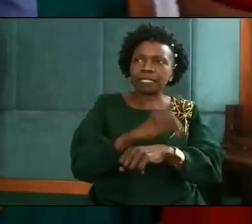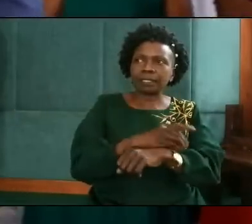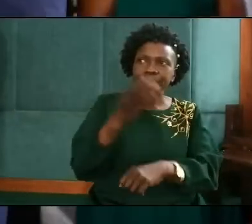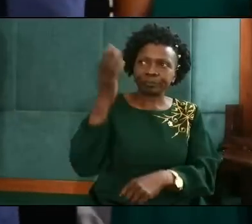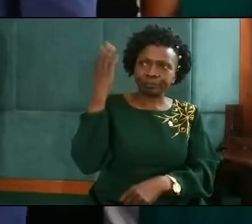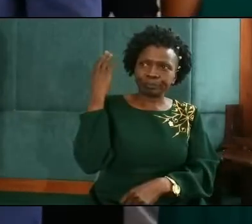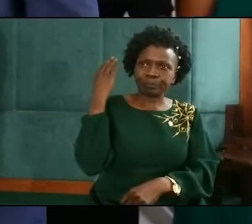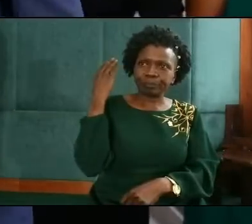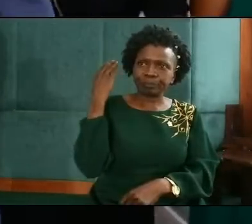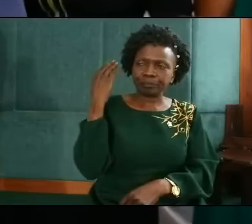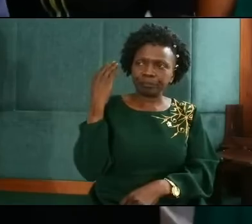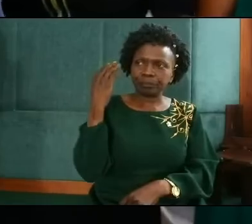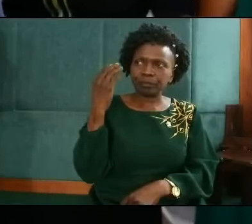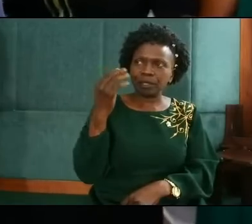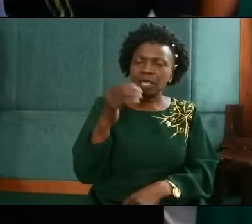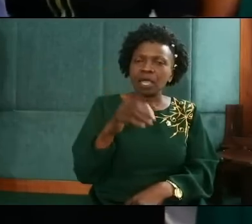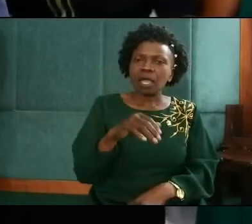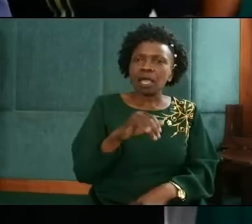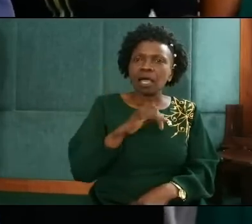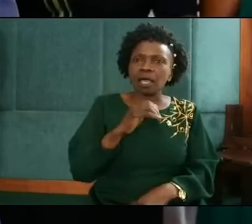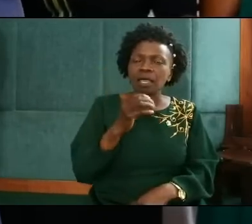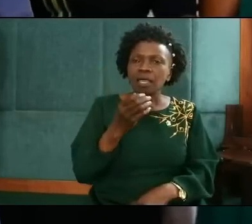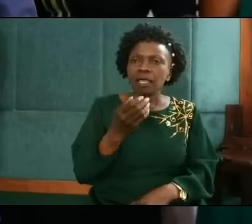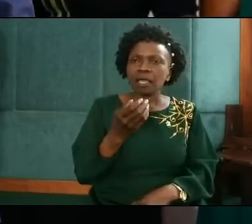I would have gone in the ark.